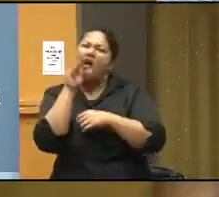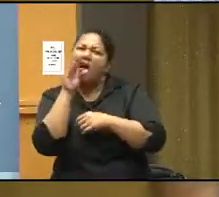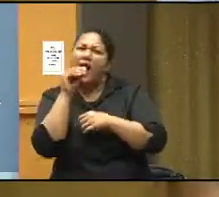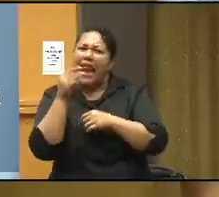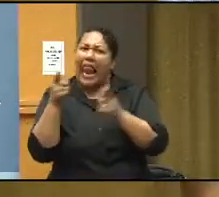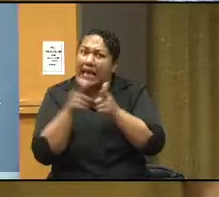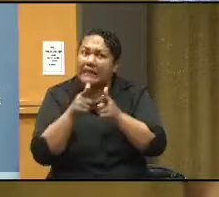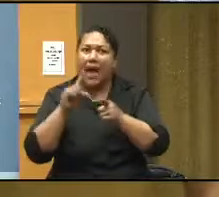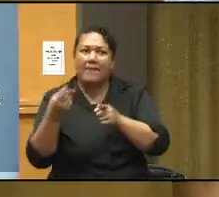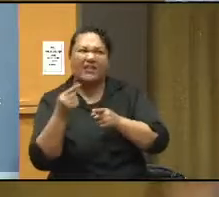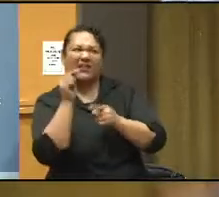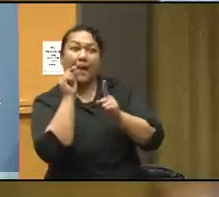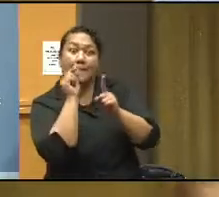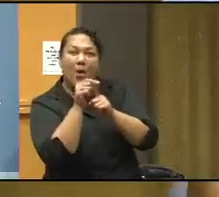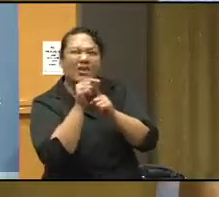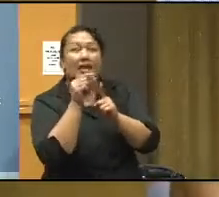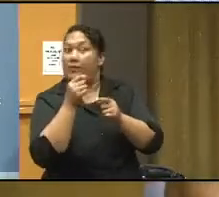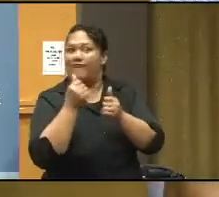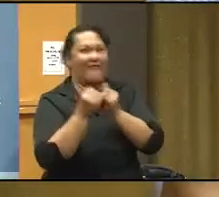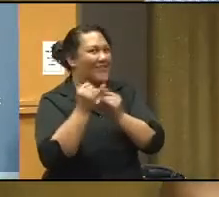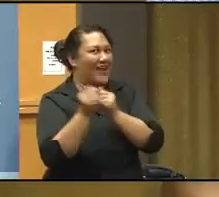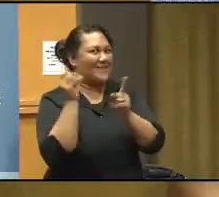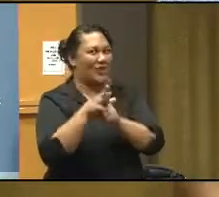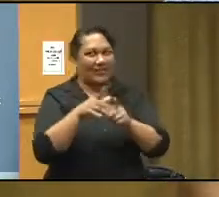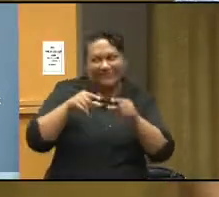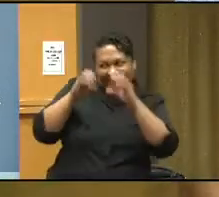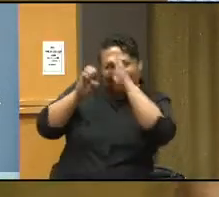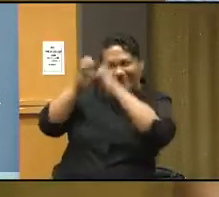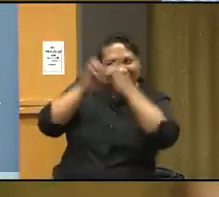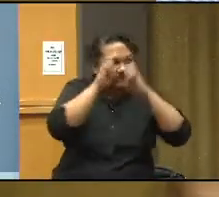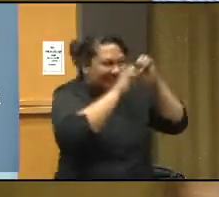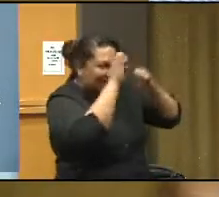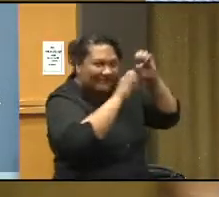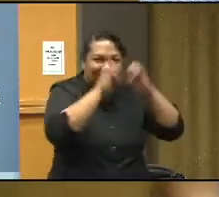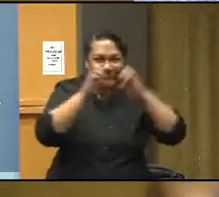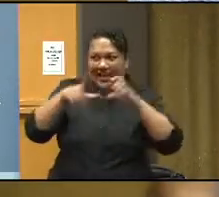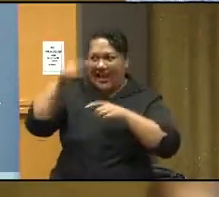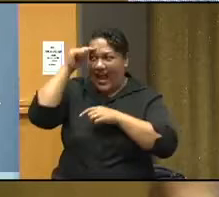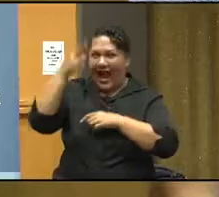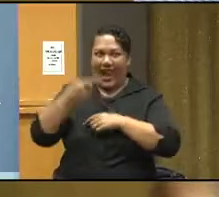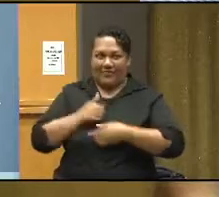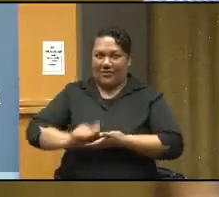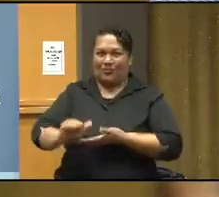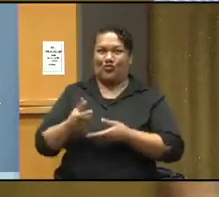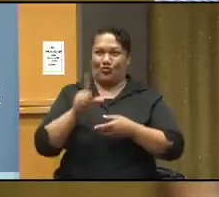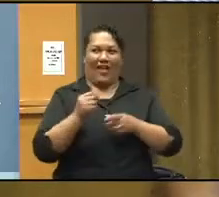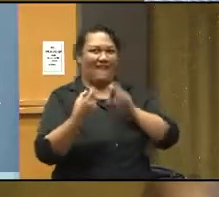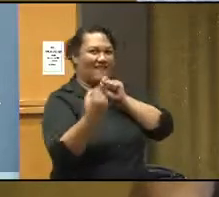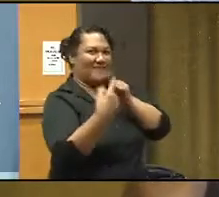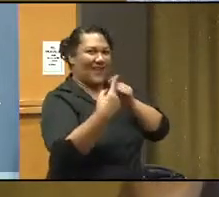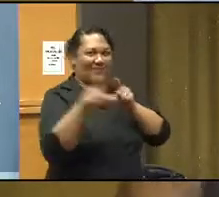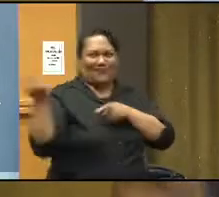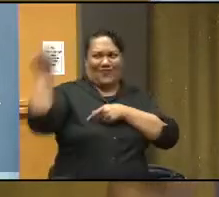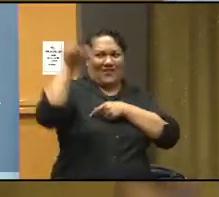and justification. Creativity, we talked about this in the morning, innovative ideas. I think VC